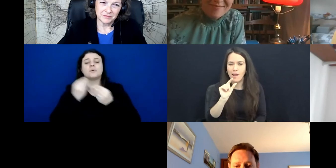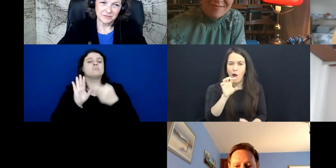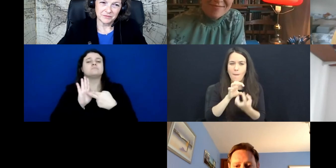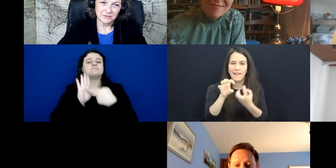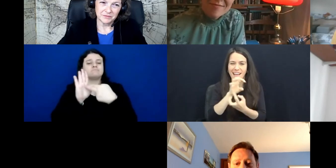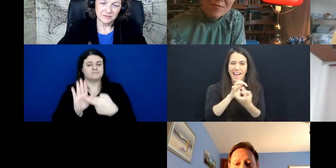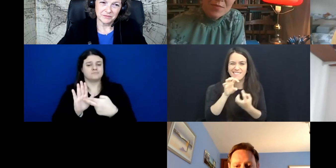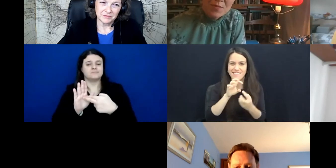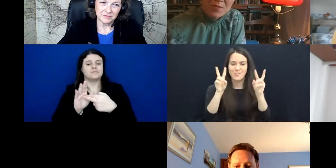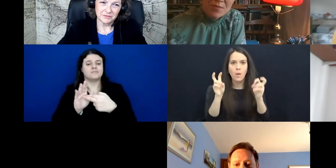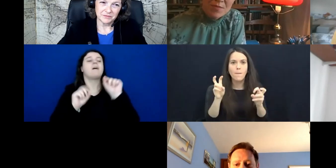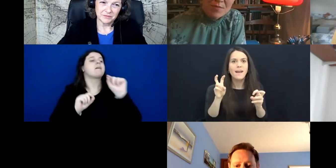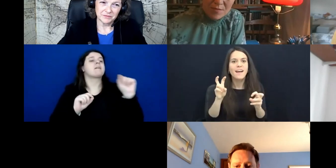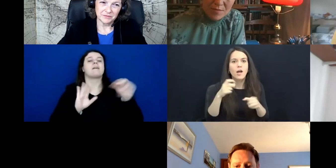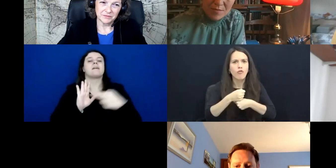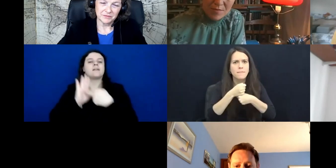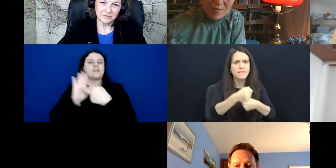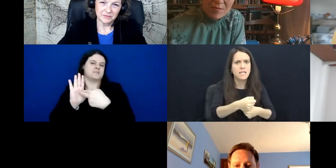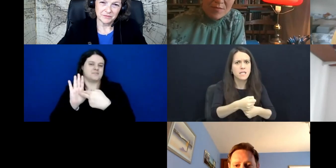who represents, and